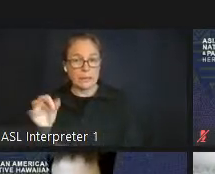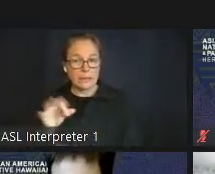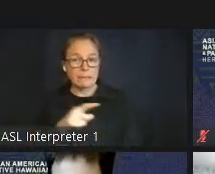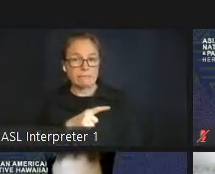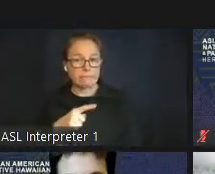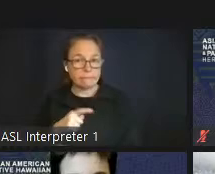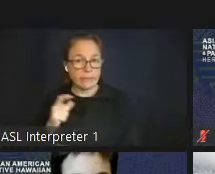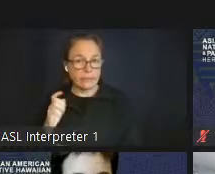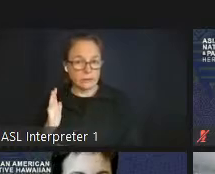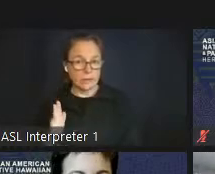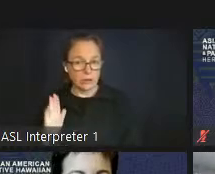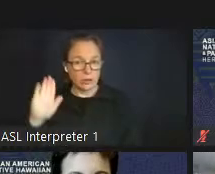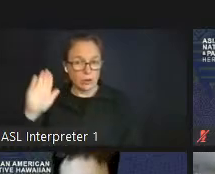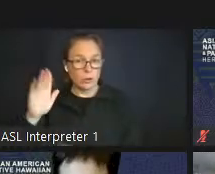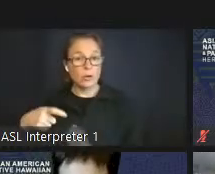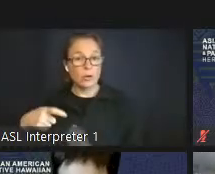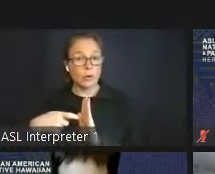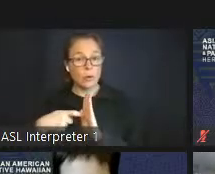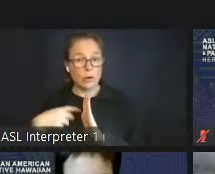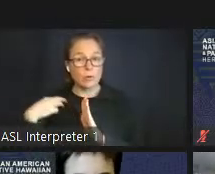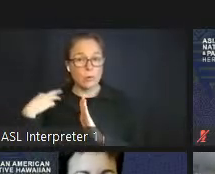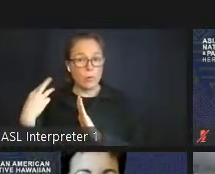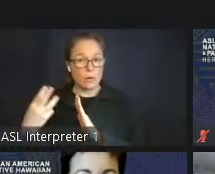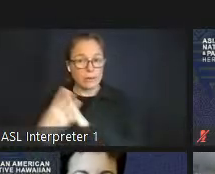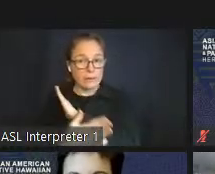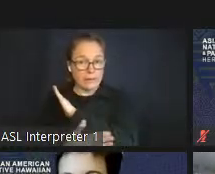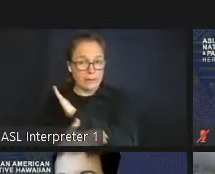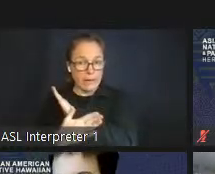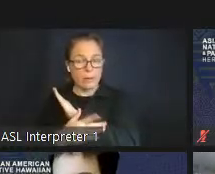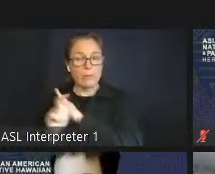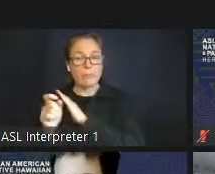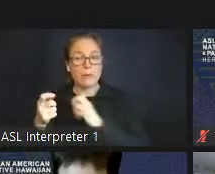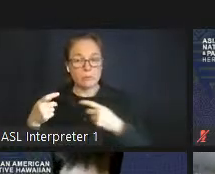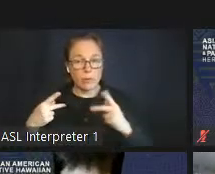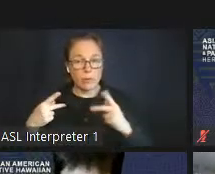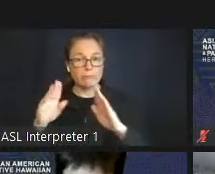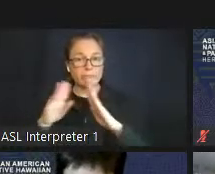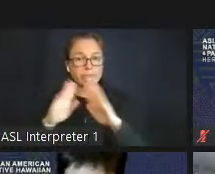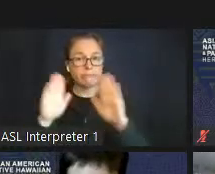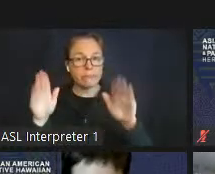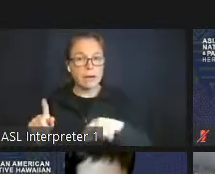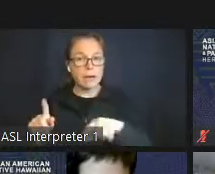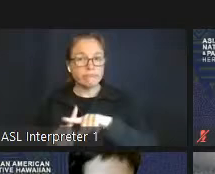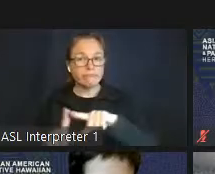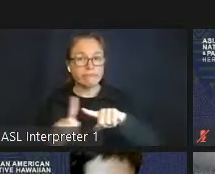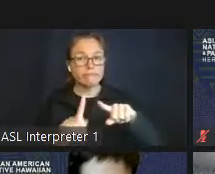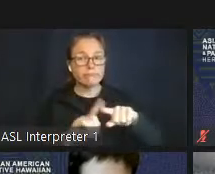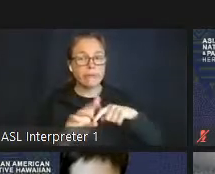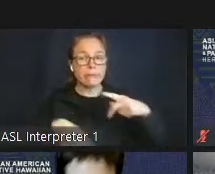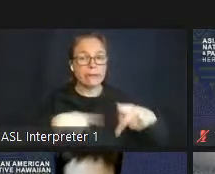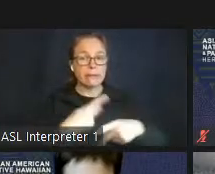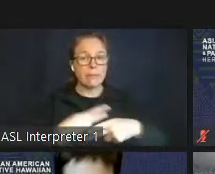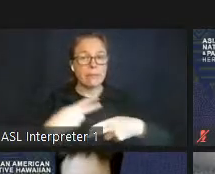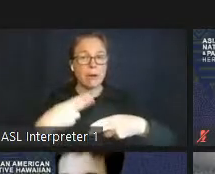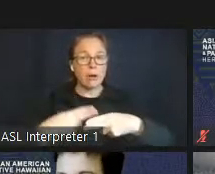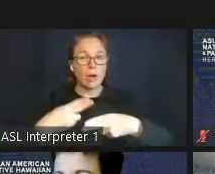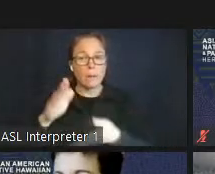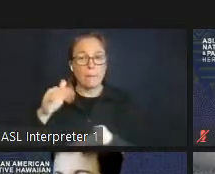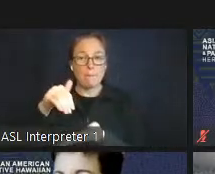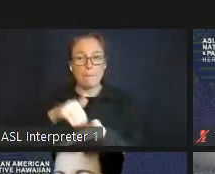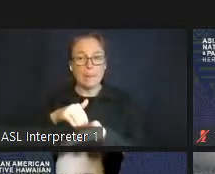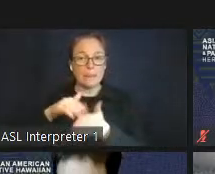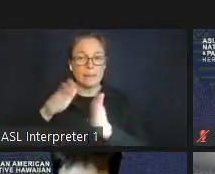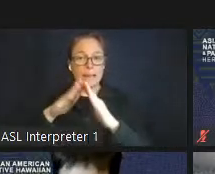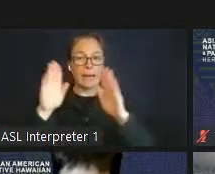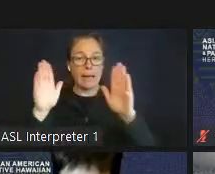and requires Washington County to allow housing types often referred to as middle housing,